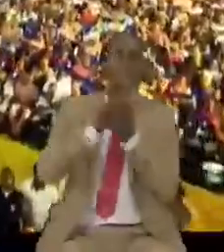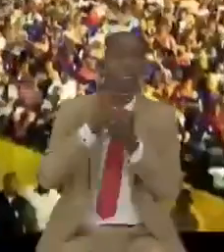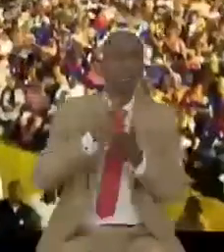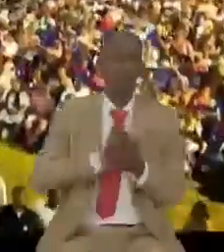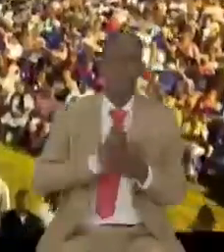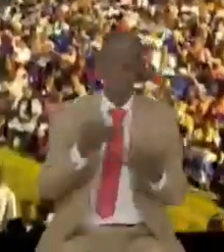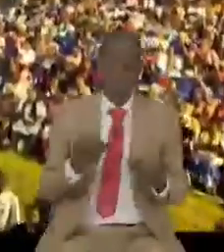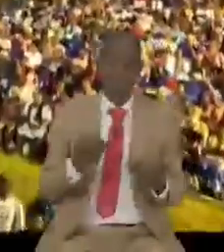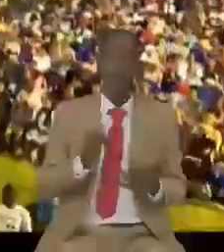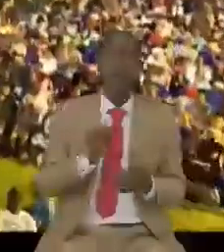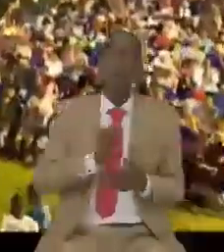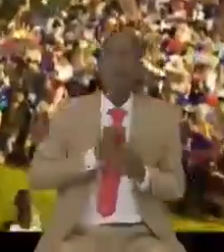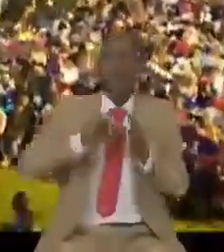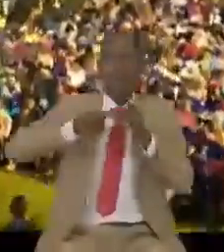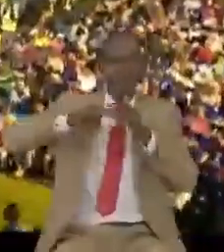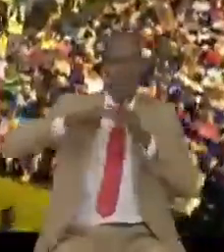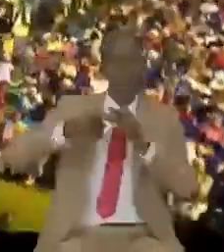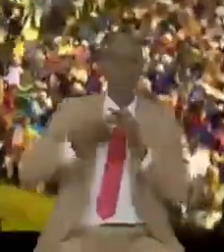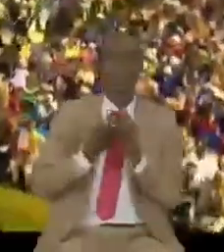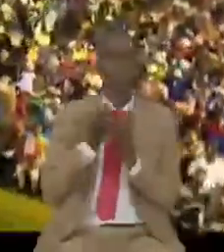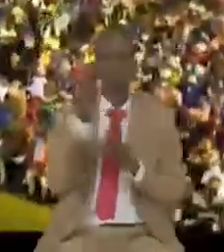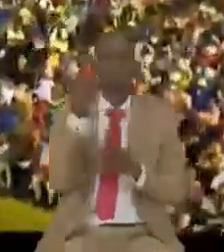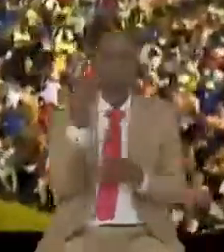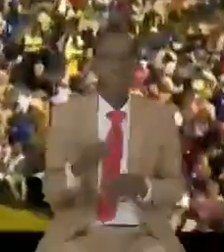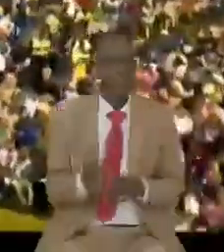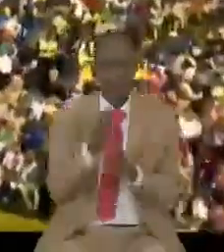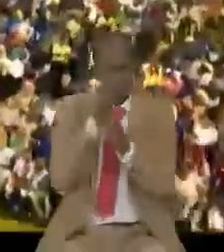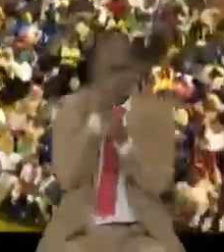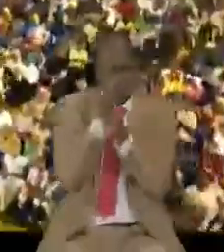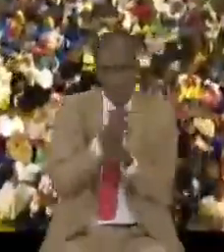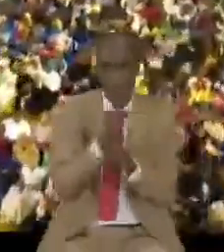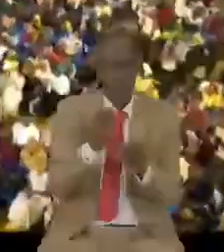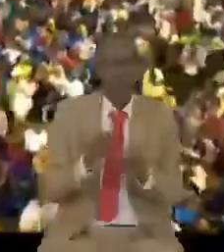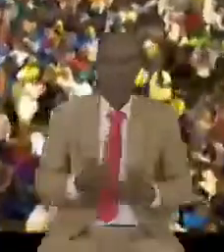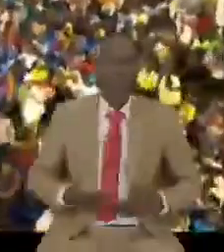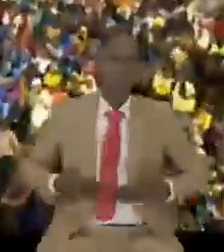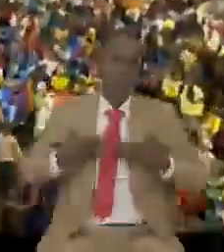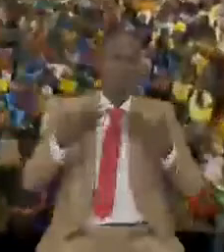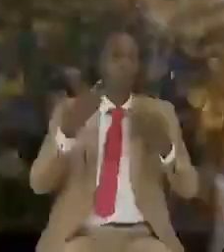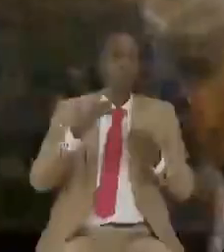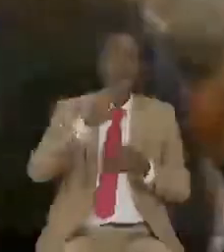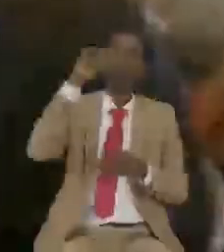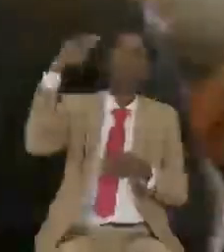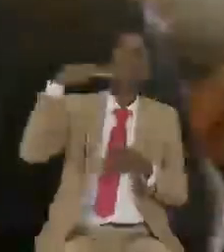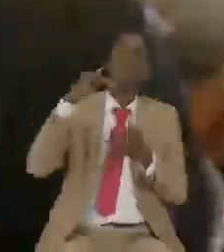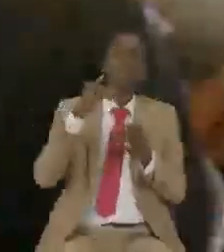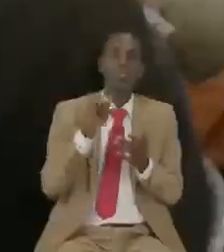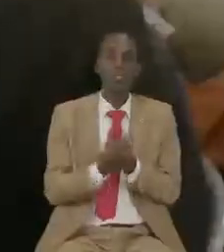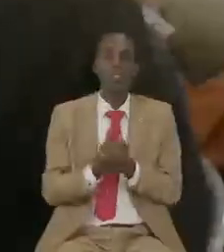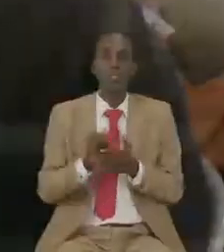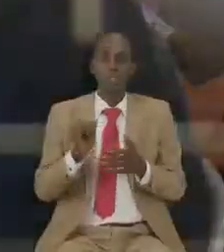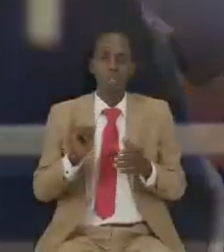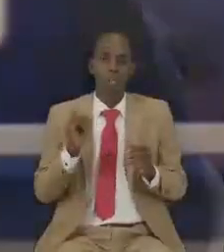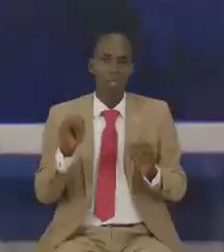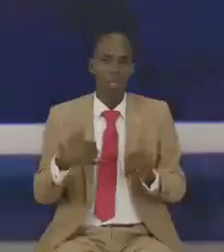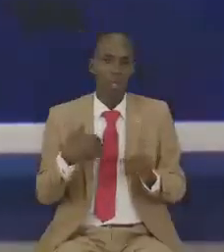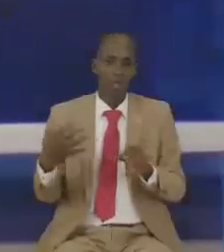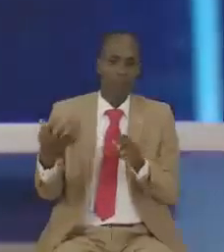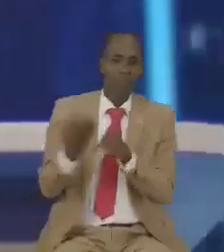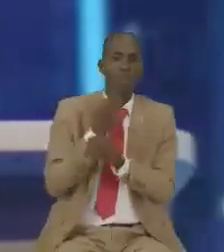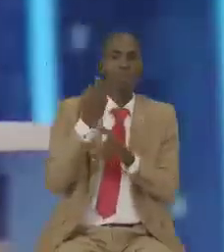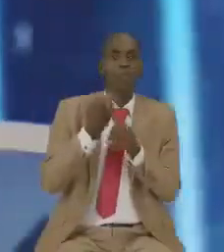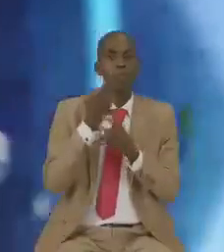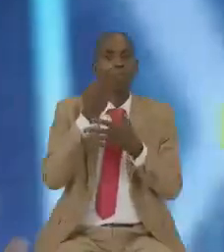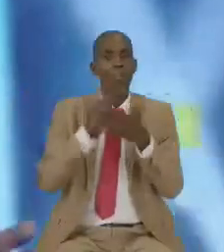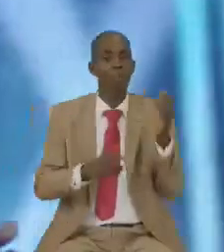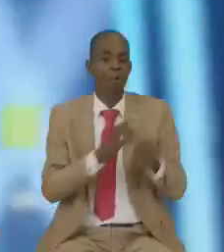I begin the honorable life of grace as I take hold of what Christ has